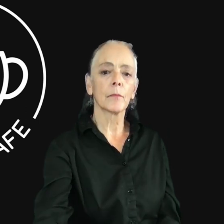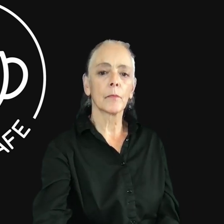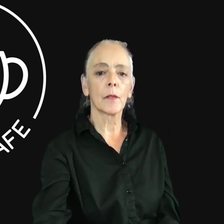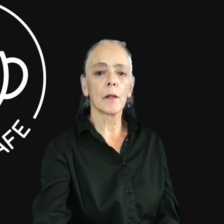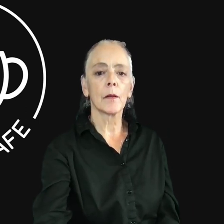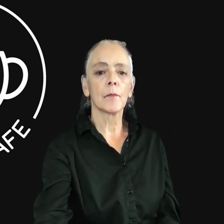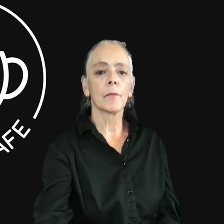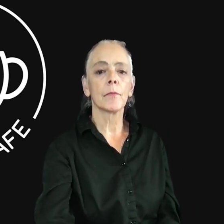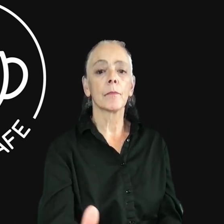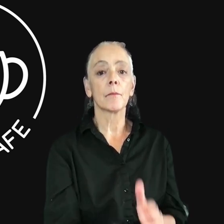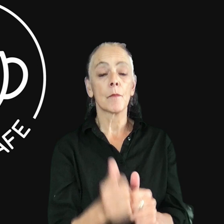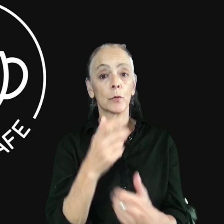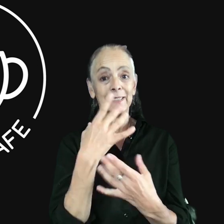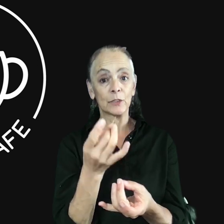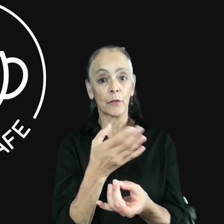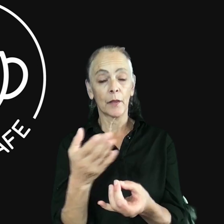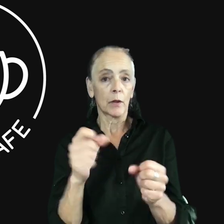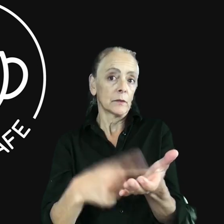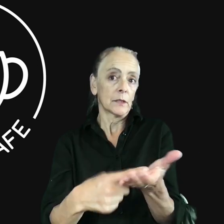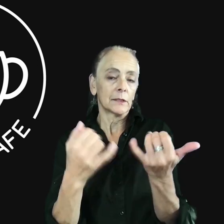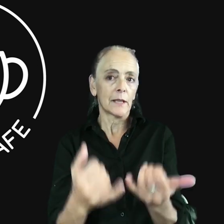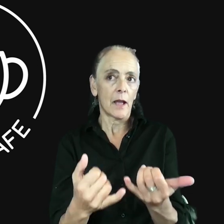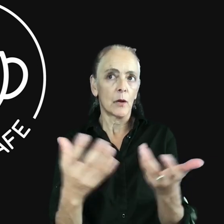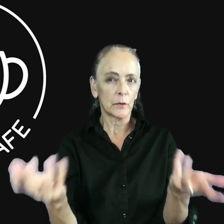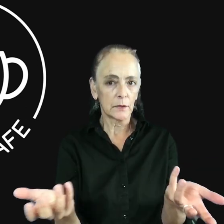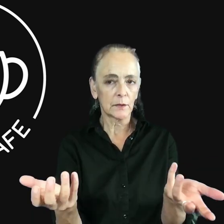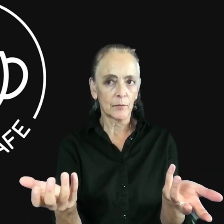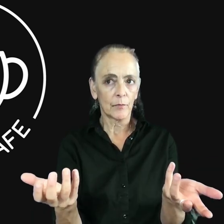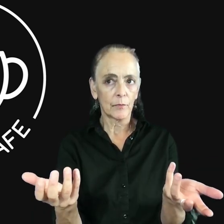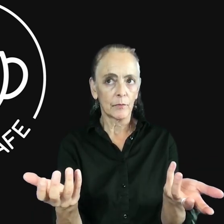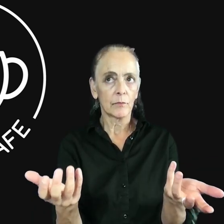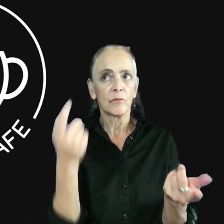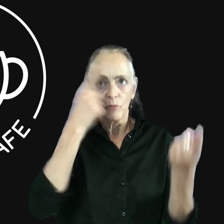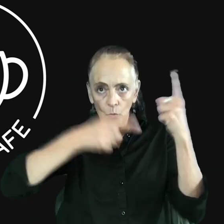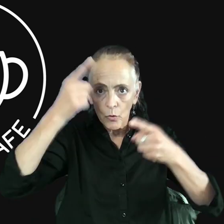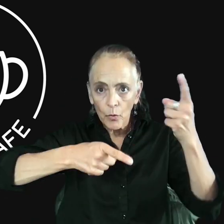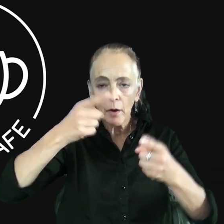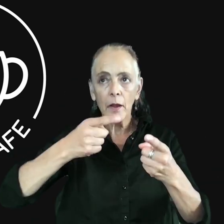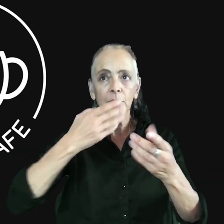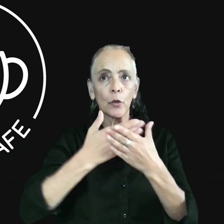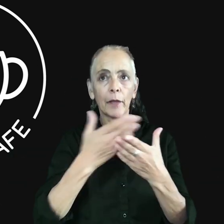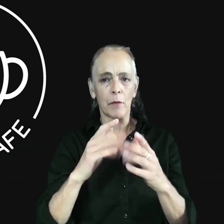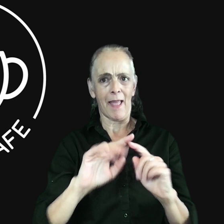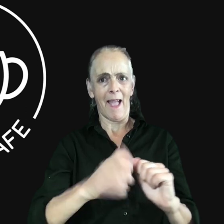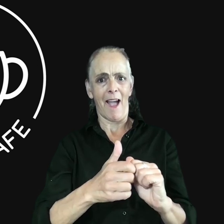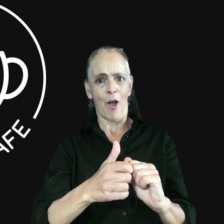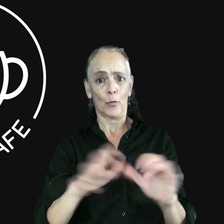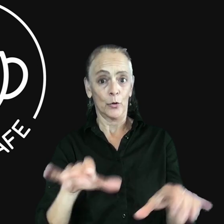the most interesting thing that we can chat a little bit about now is kind of okay i think we're all in agreeance this is like a really good thing but like how do we get